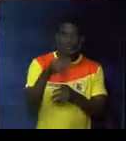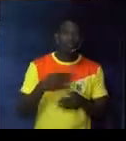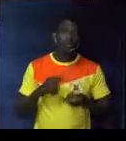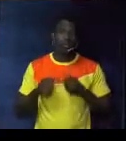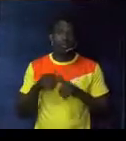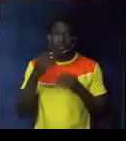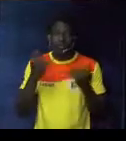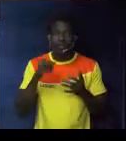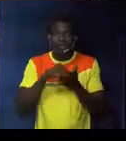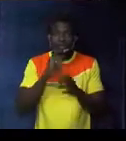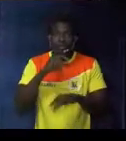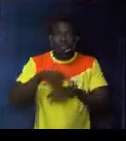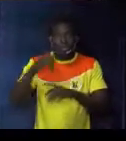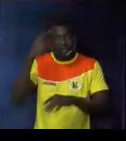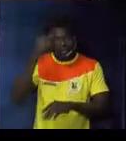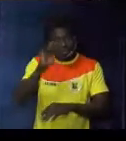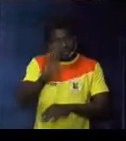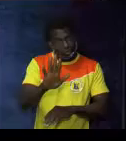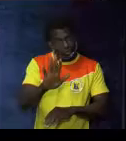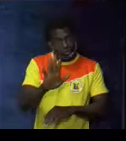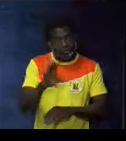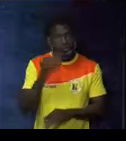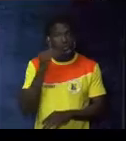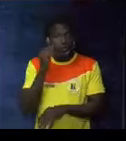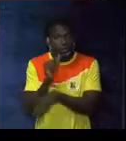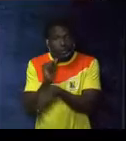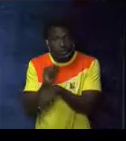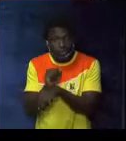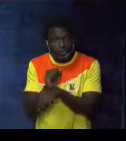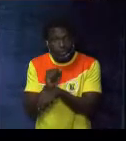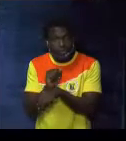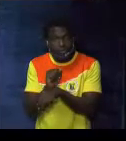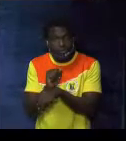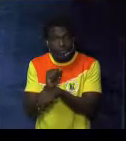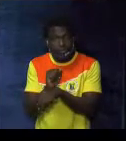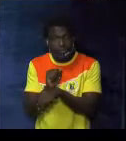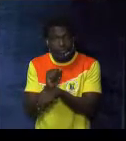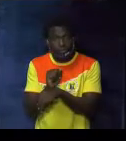my friend. Now it's time for your homework.